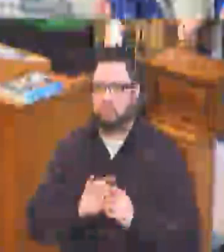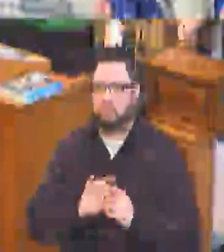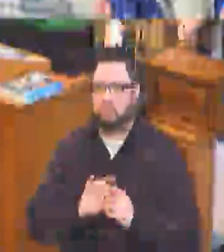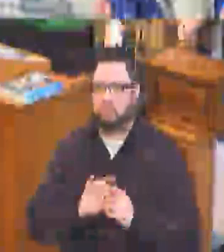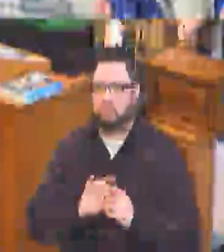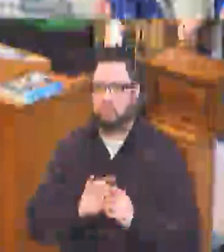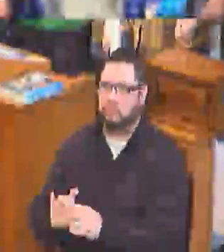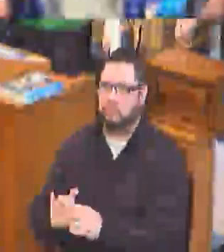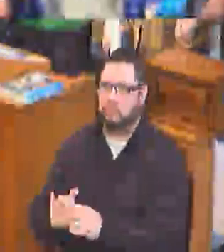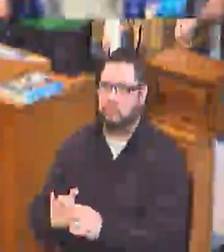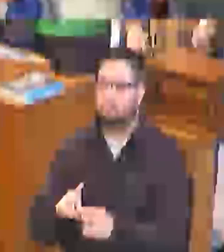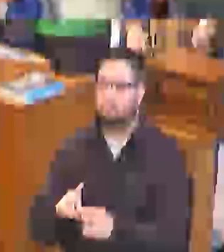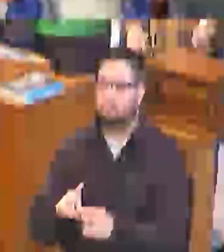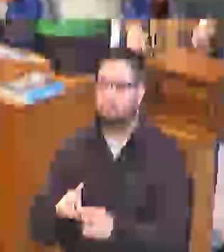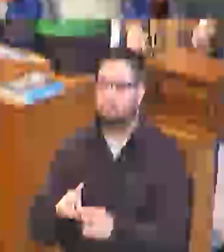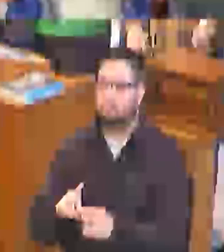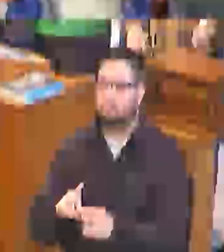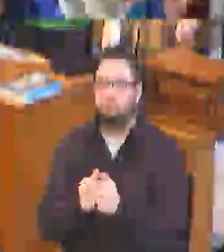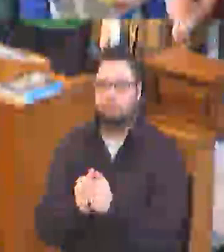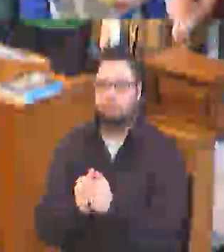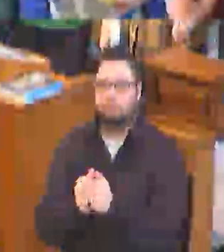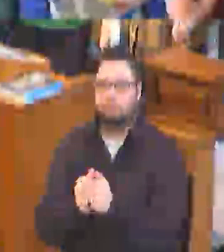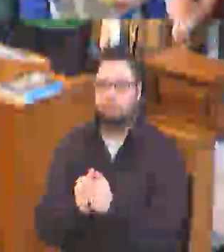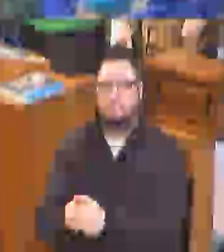Let us walk with each other.